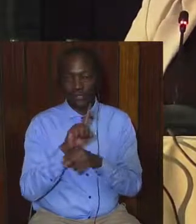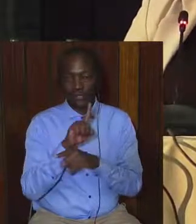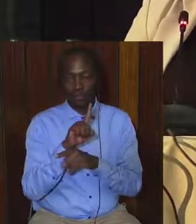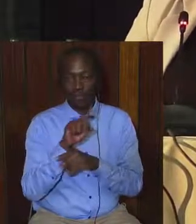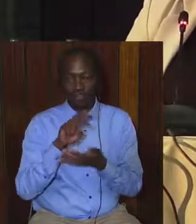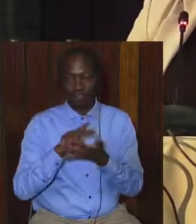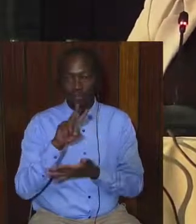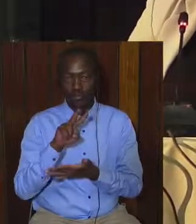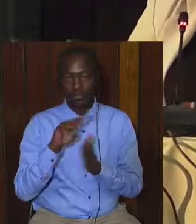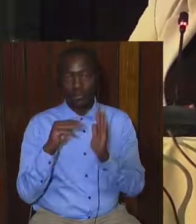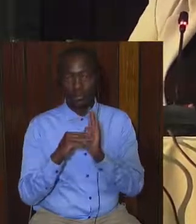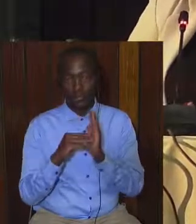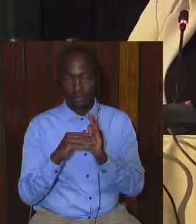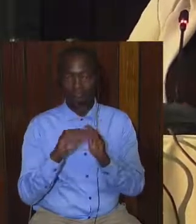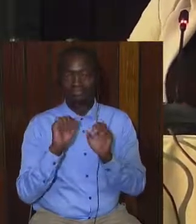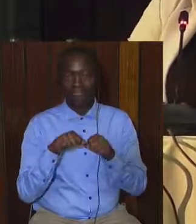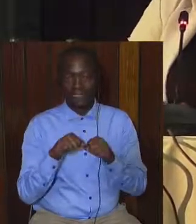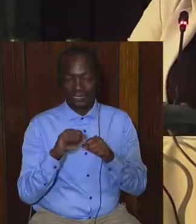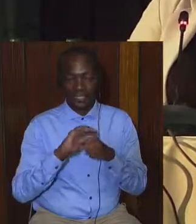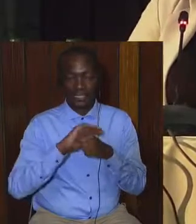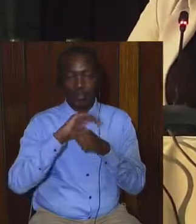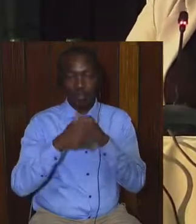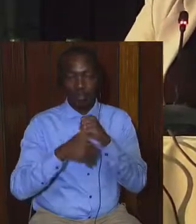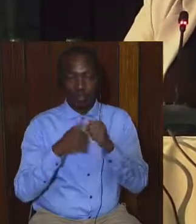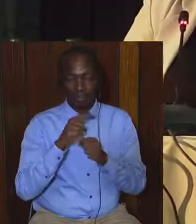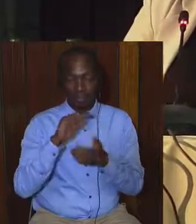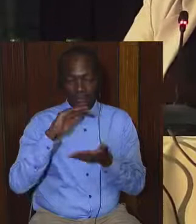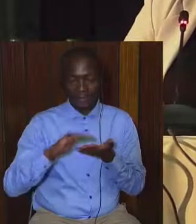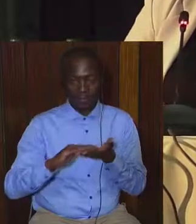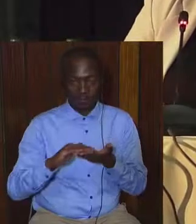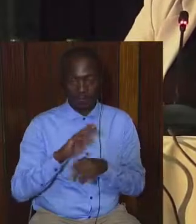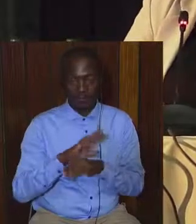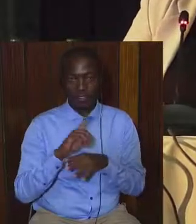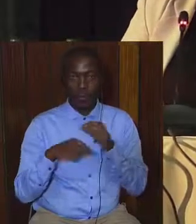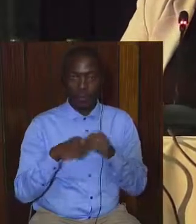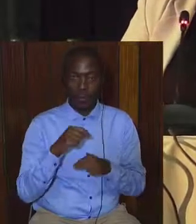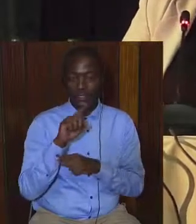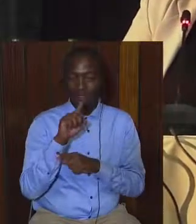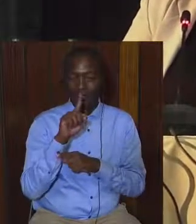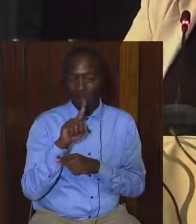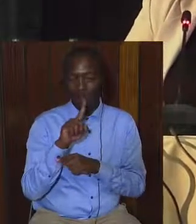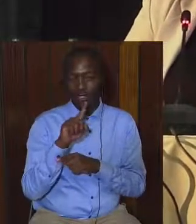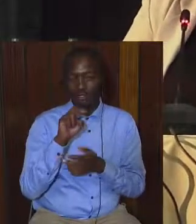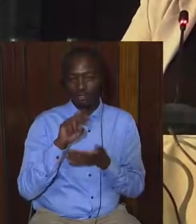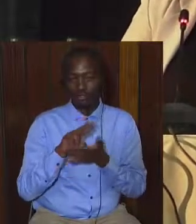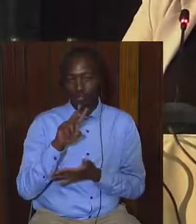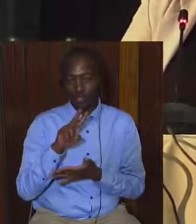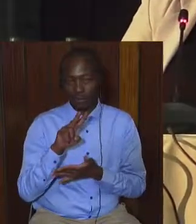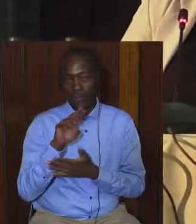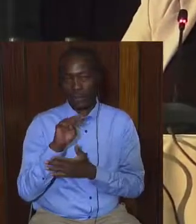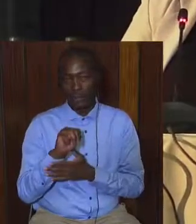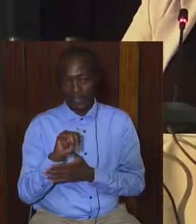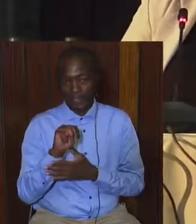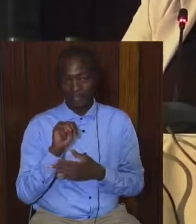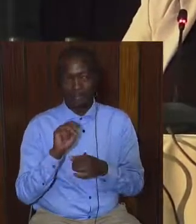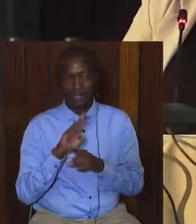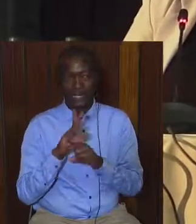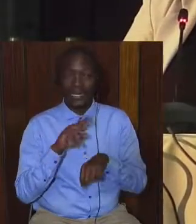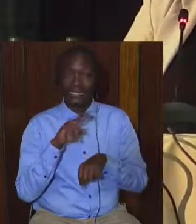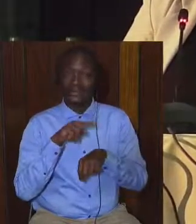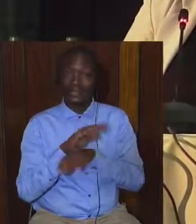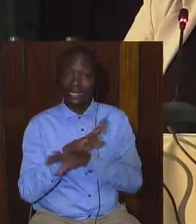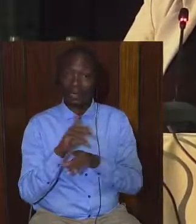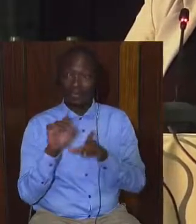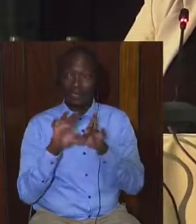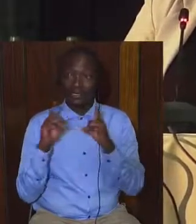million. Indeed, the overall downward adjustment was 112 million. At the time when the